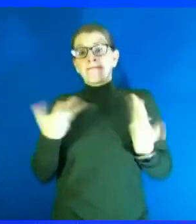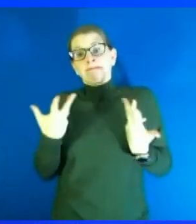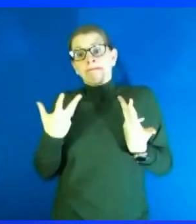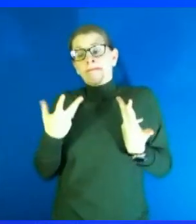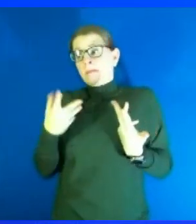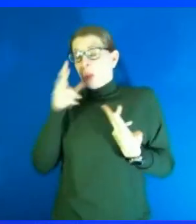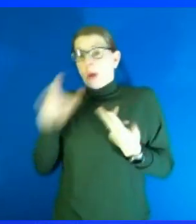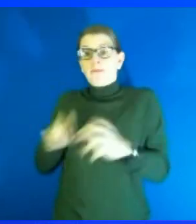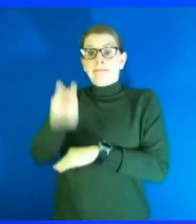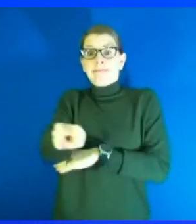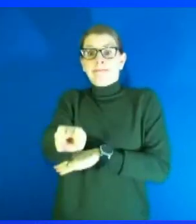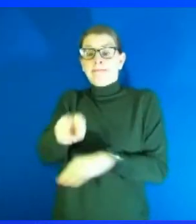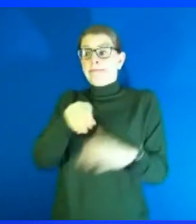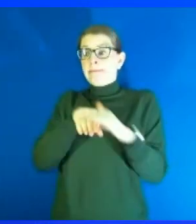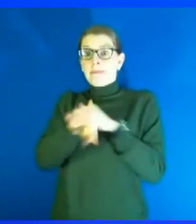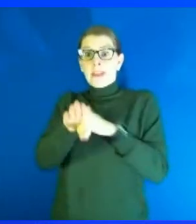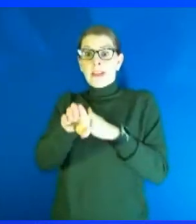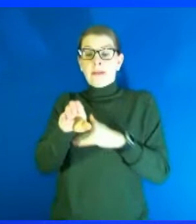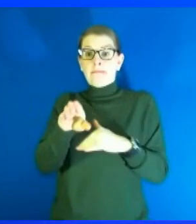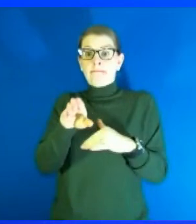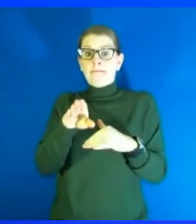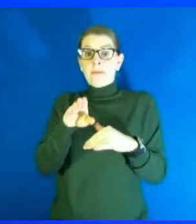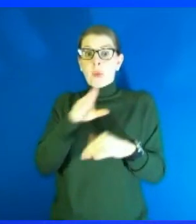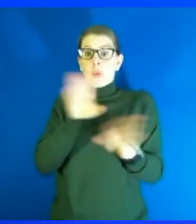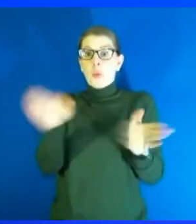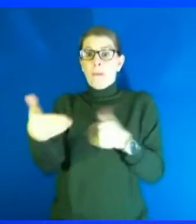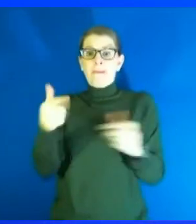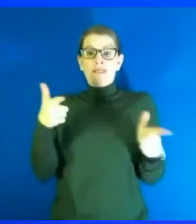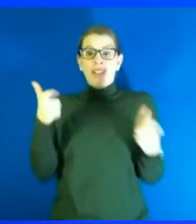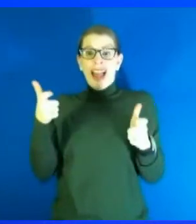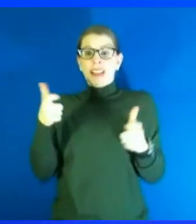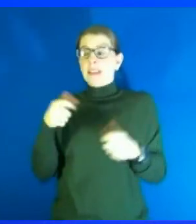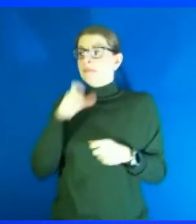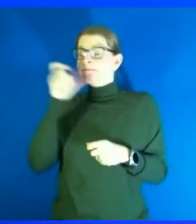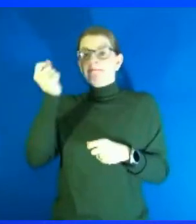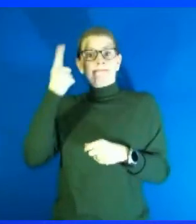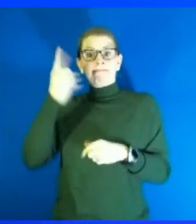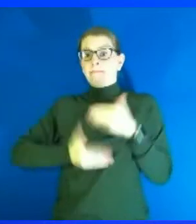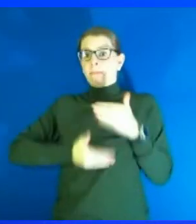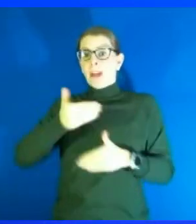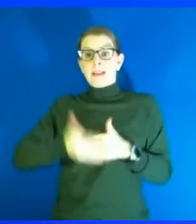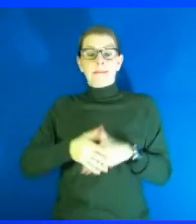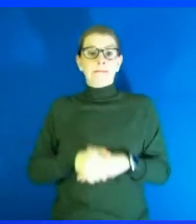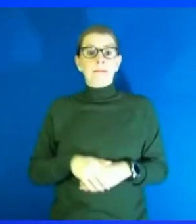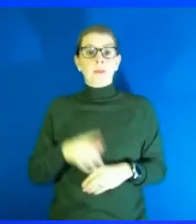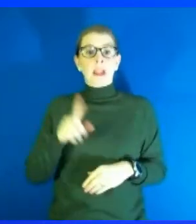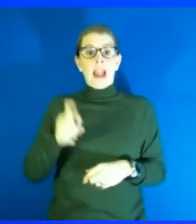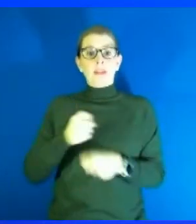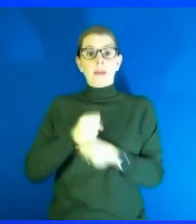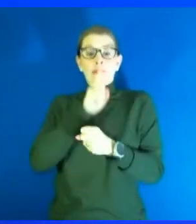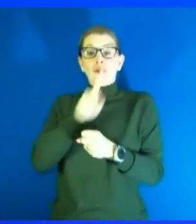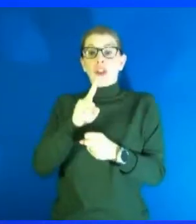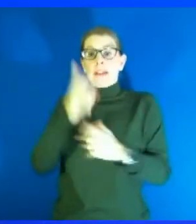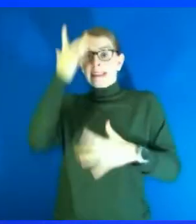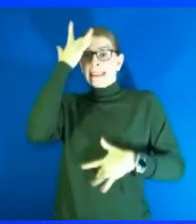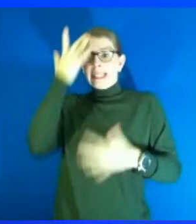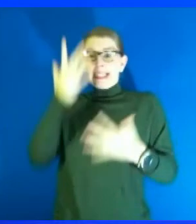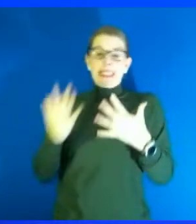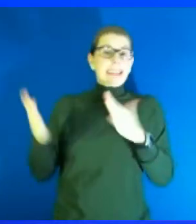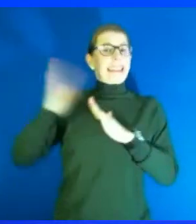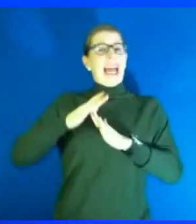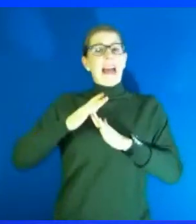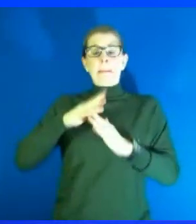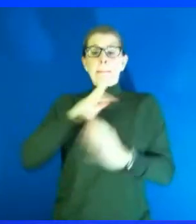right away. And so, they just don't understand the process. And so we really have to make sure that the sickest patients, the ones that